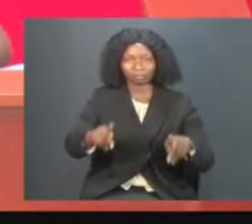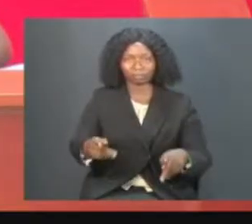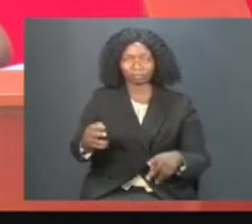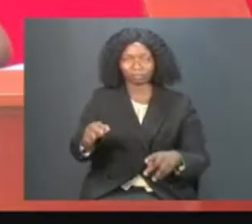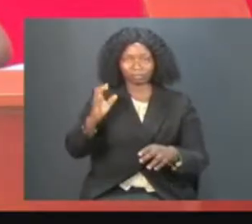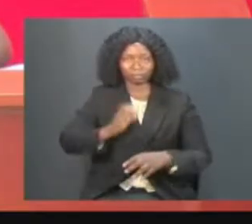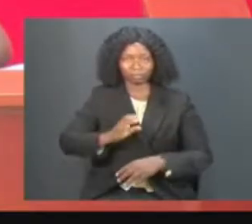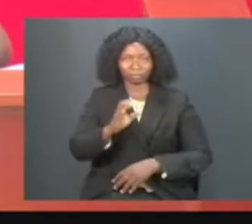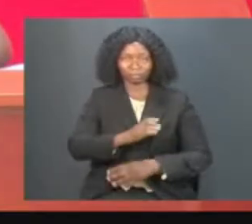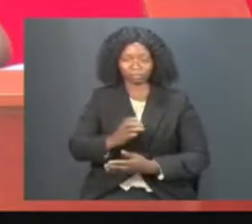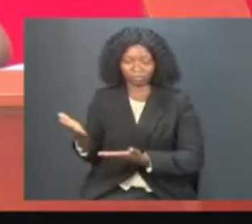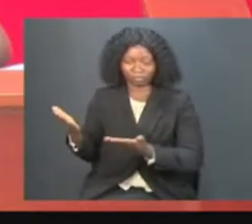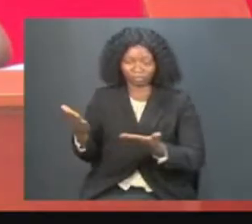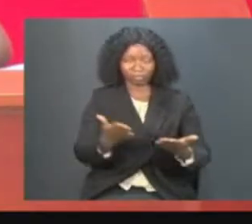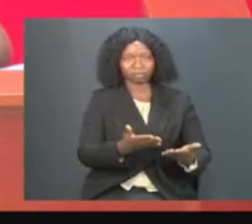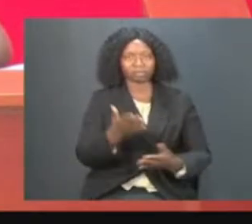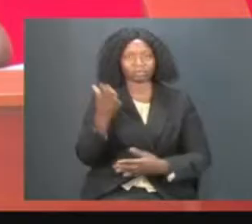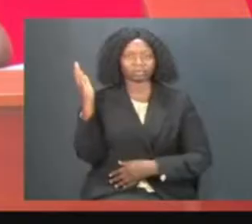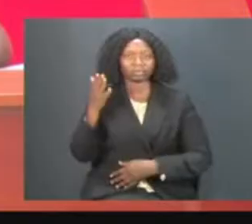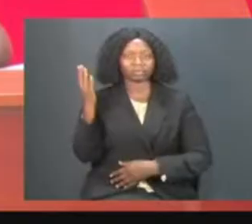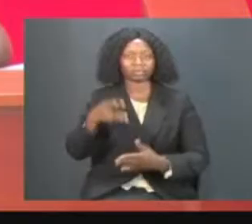the committee's report.